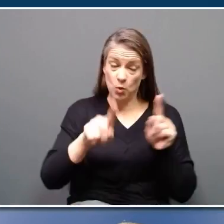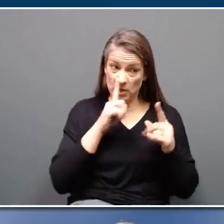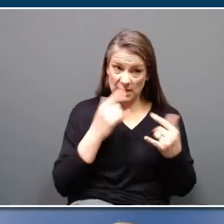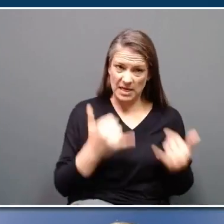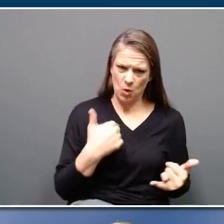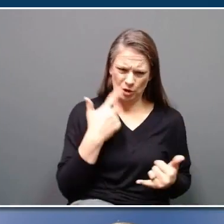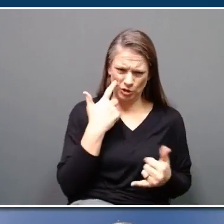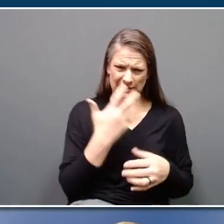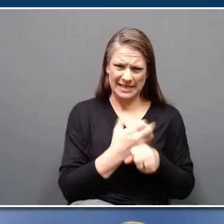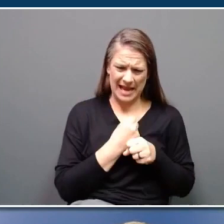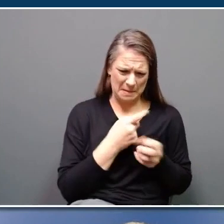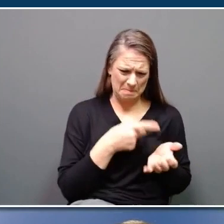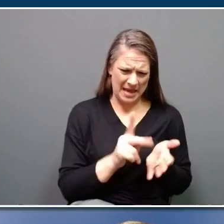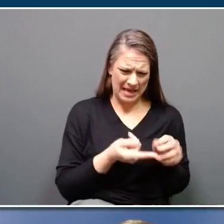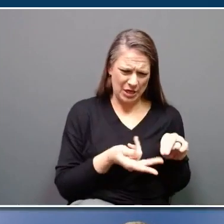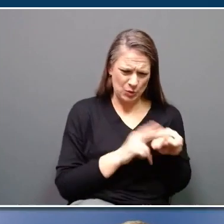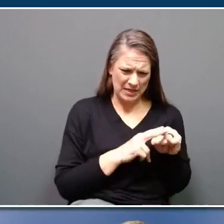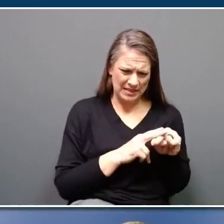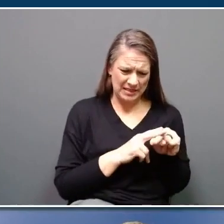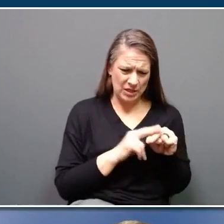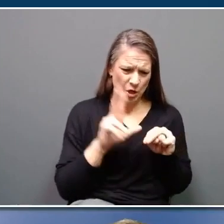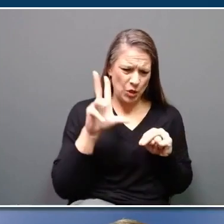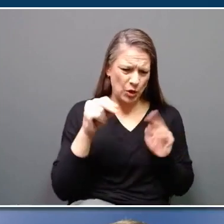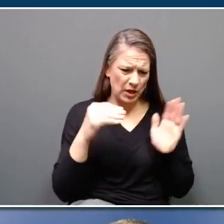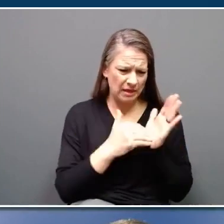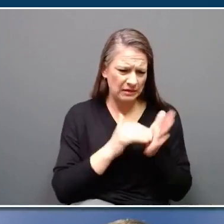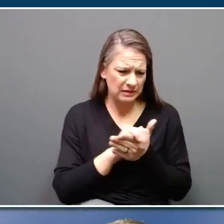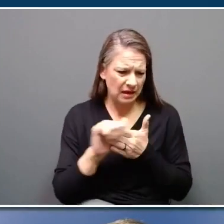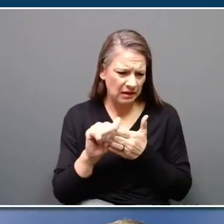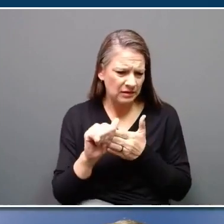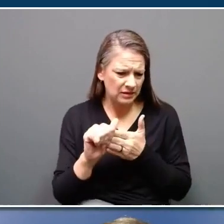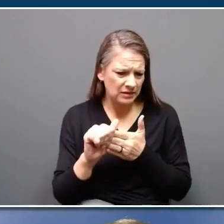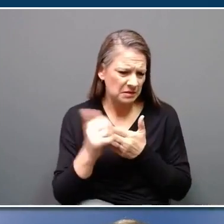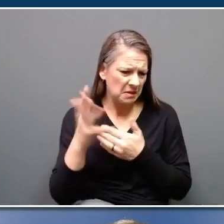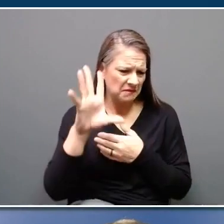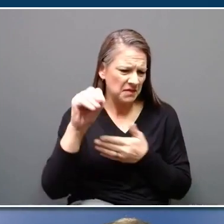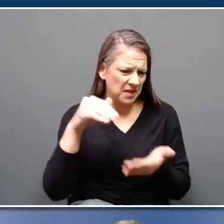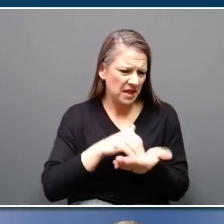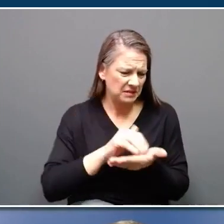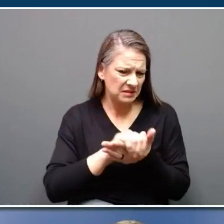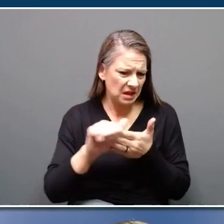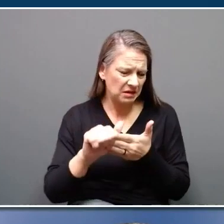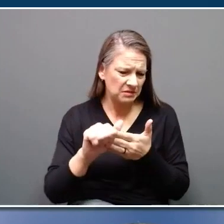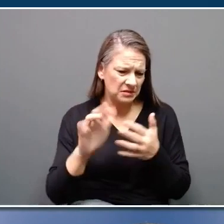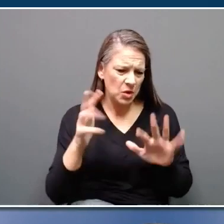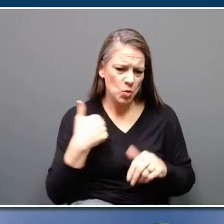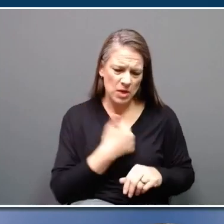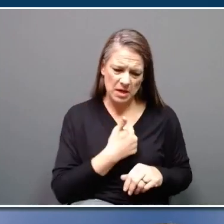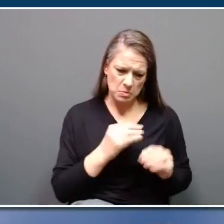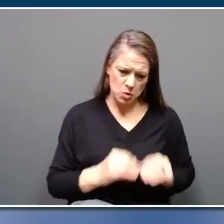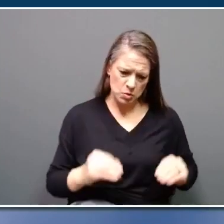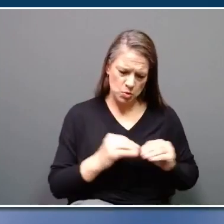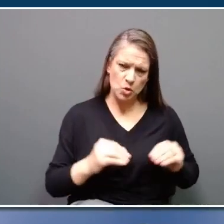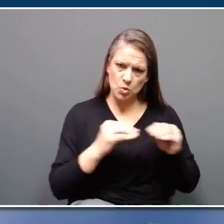pay increased. When I came in, it was less than $30,000. It's about $50,000 now, which means we're getting more and more applications. Yet at